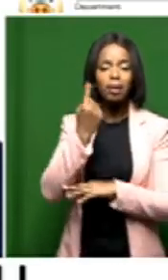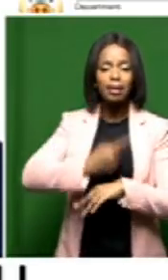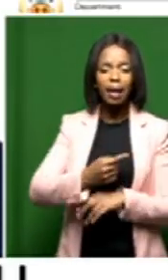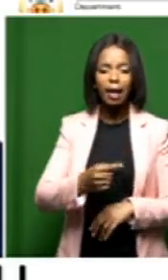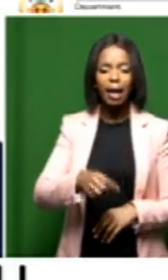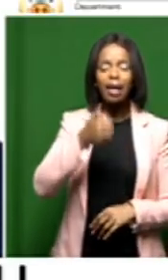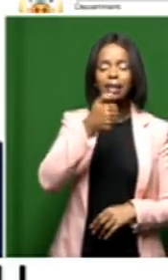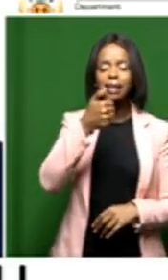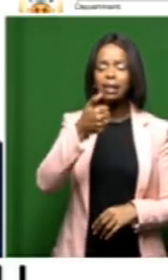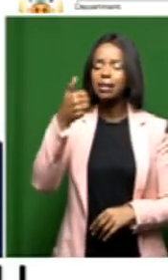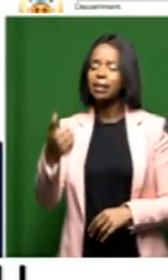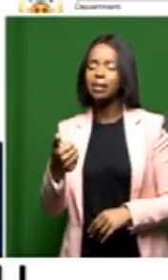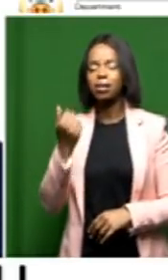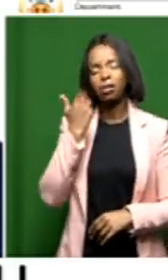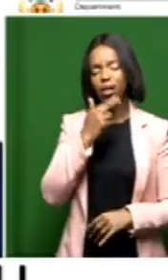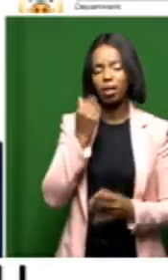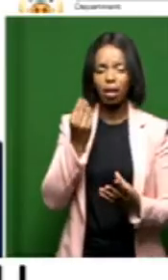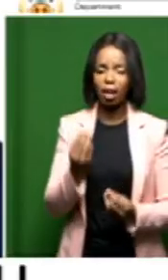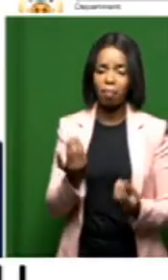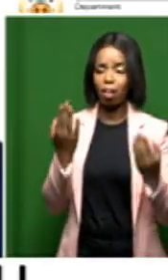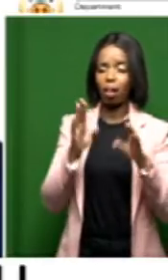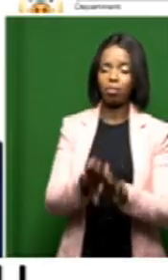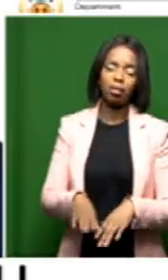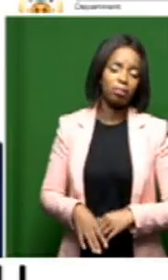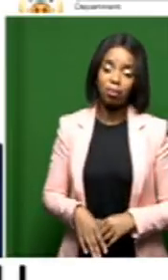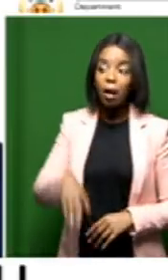nice number, 666, but is it necessary?